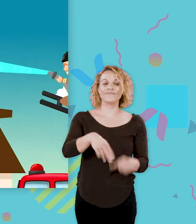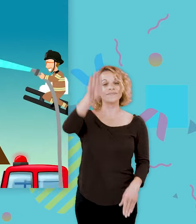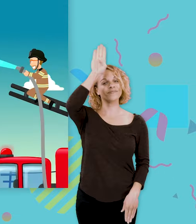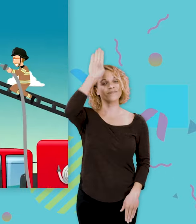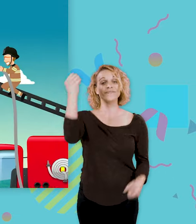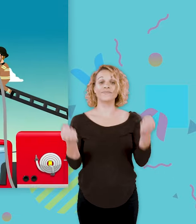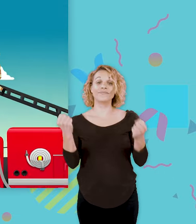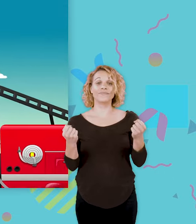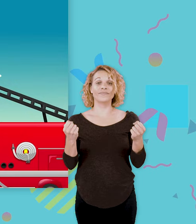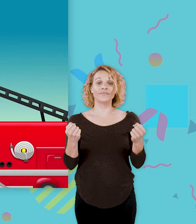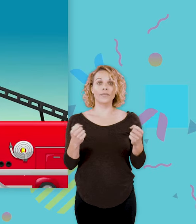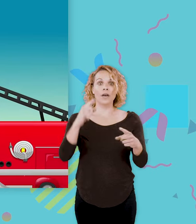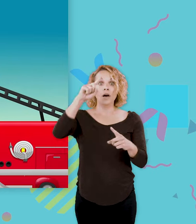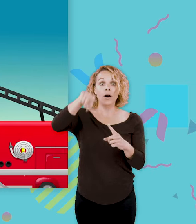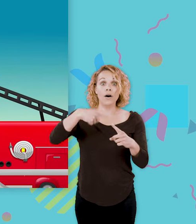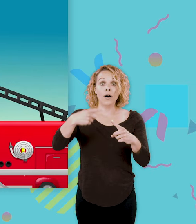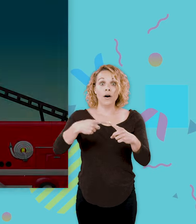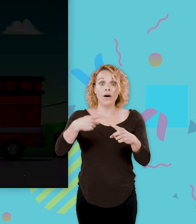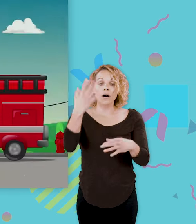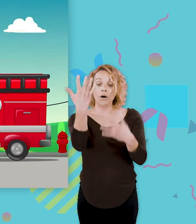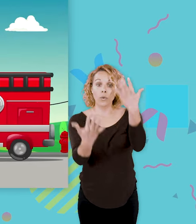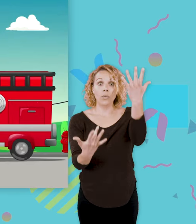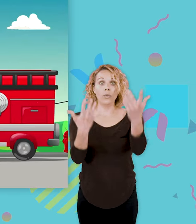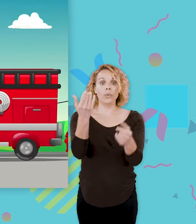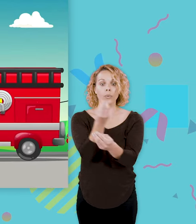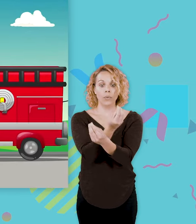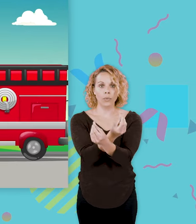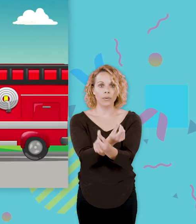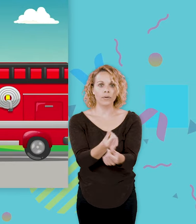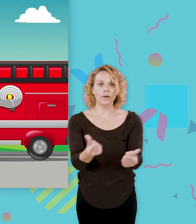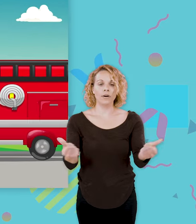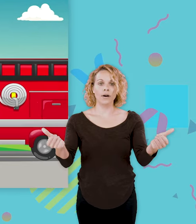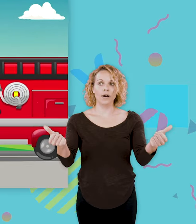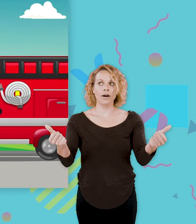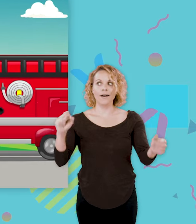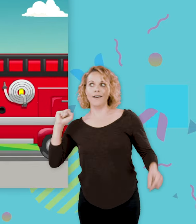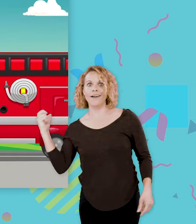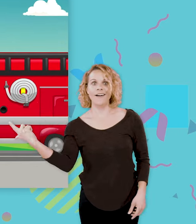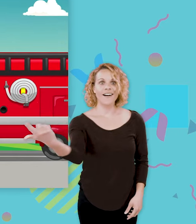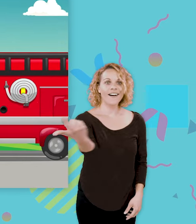could ride a fire truck. Once the fire is all put out,